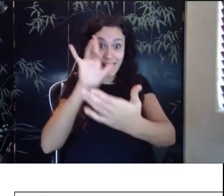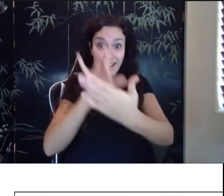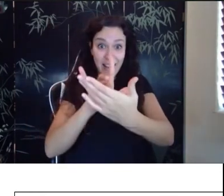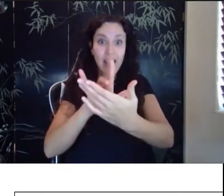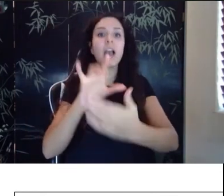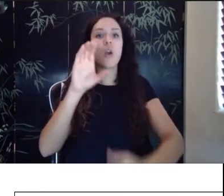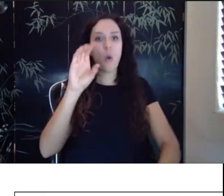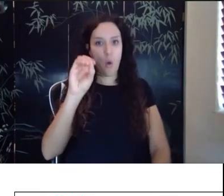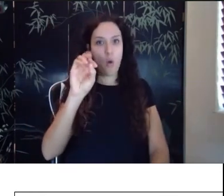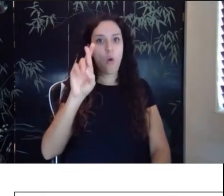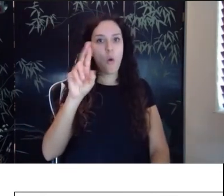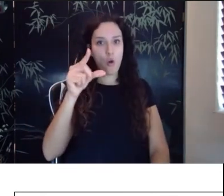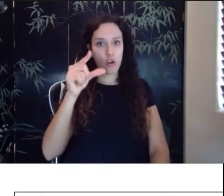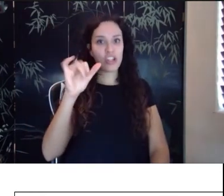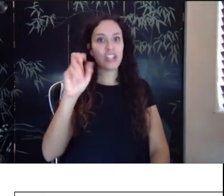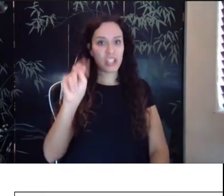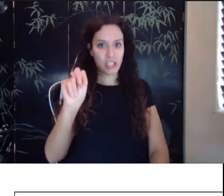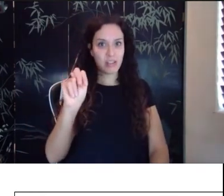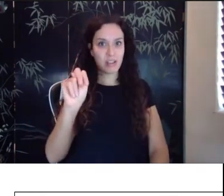is the origin,